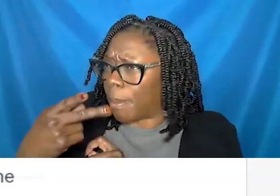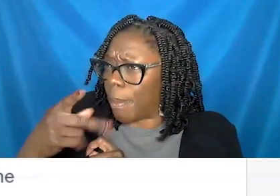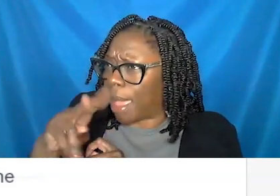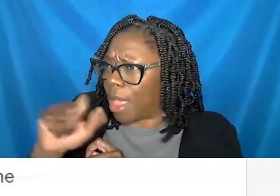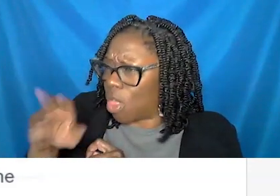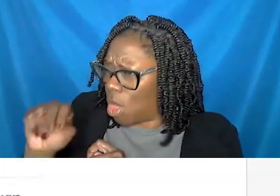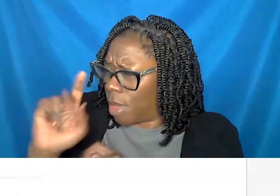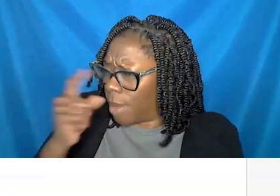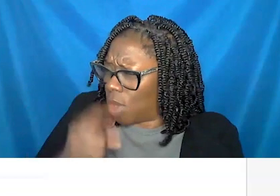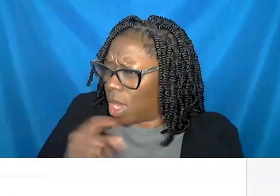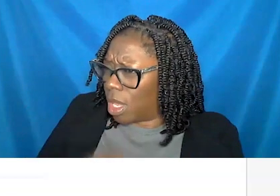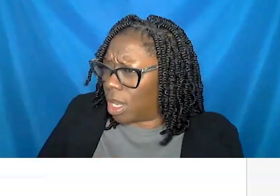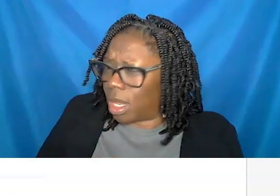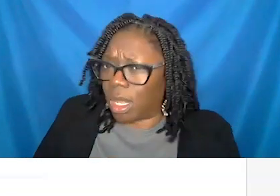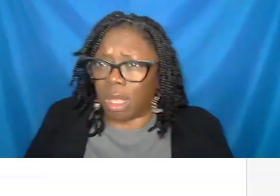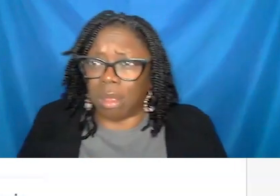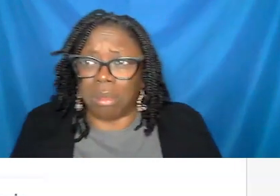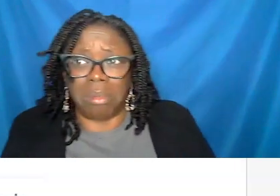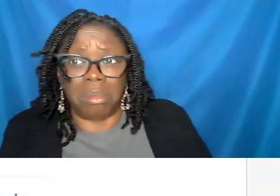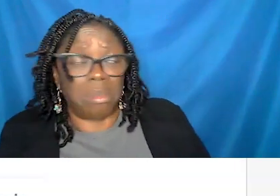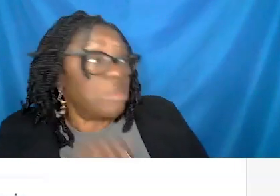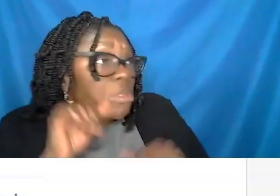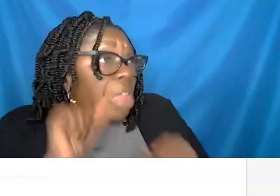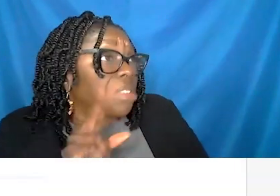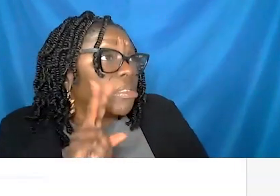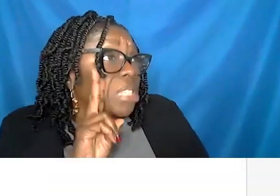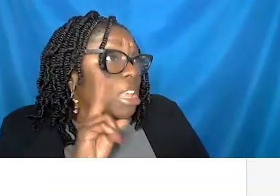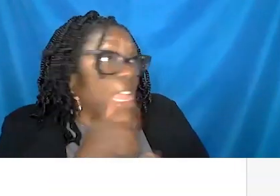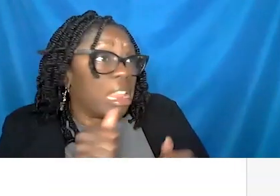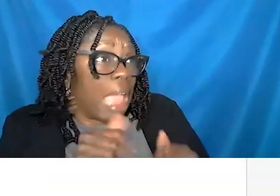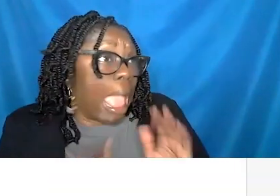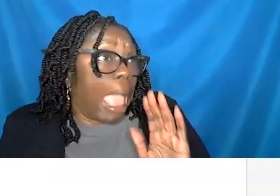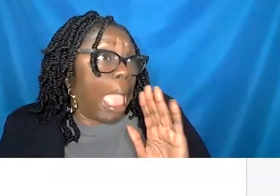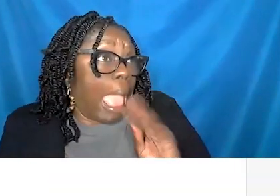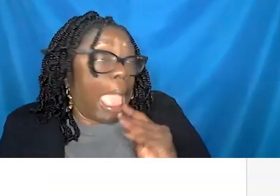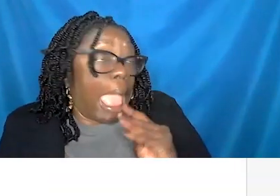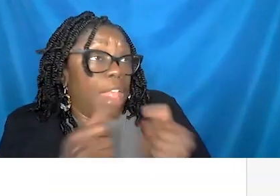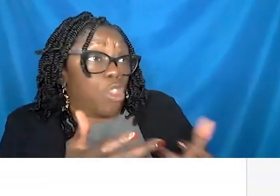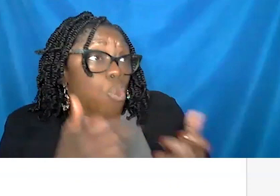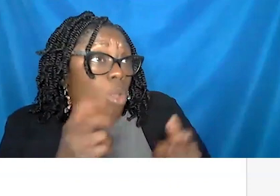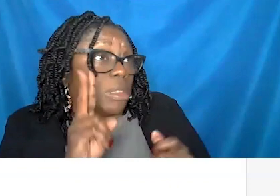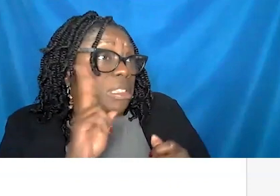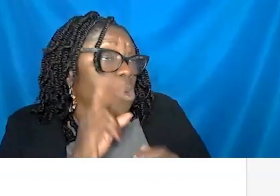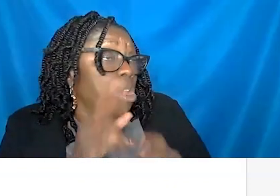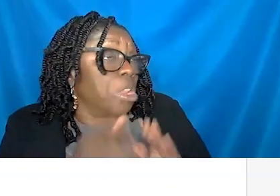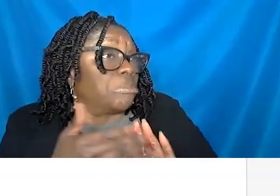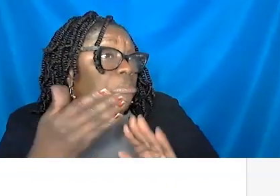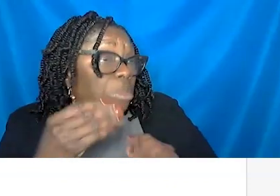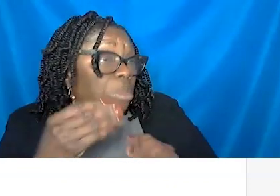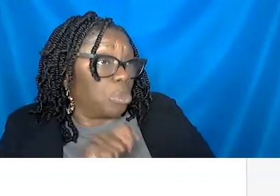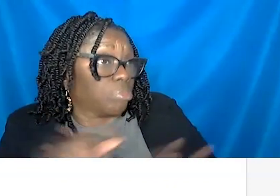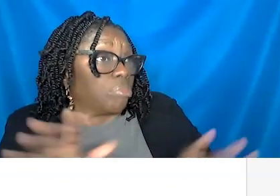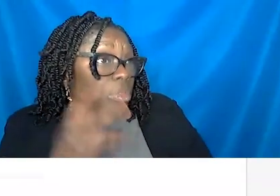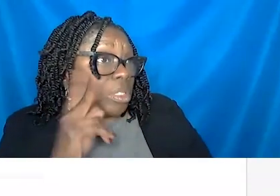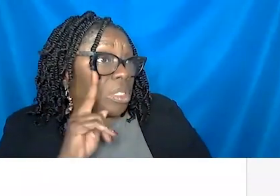Don't have to, right? But no, you can say, can you generate this and see whatever it will. that's all. Yeah, there you go. That's good, thank